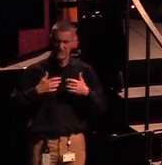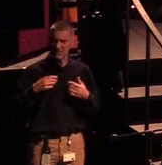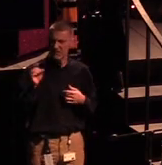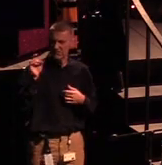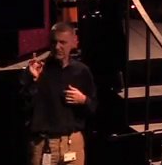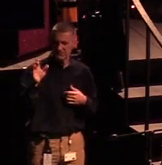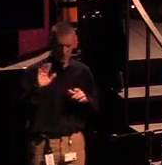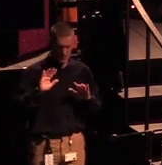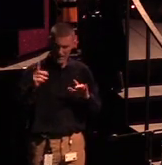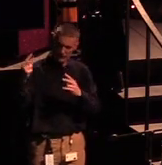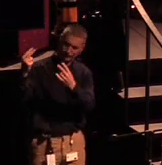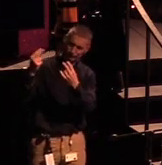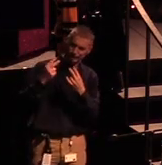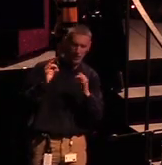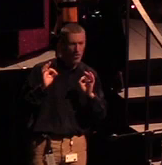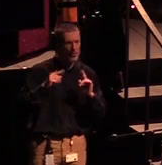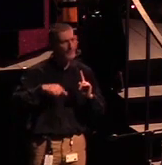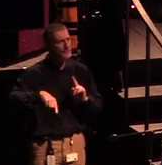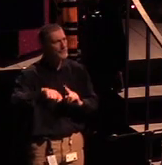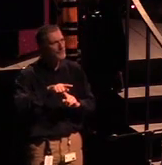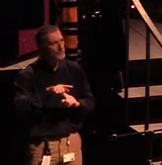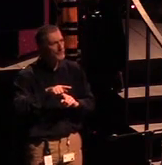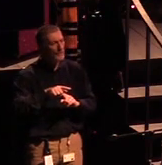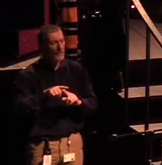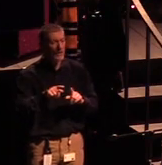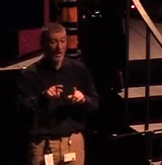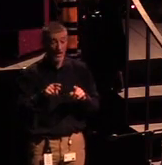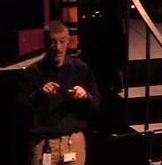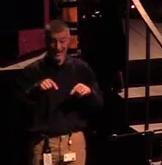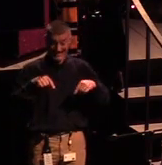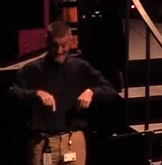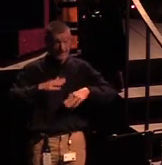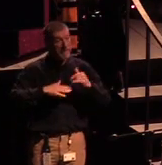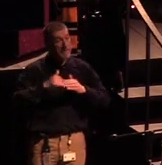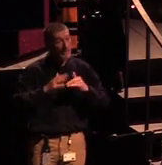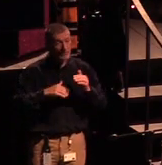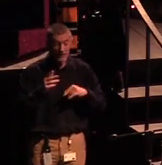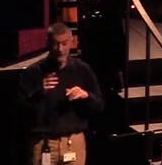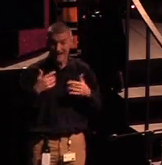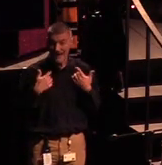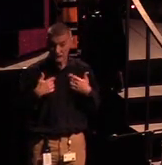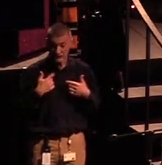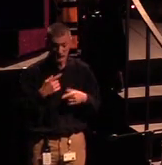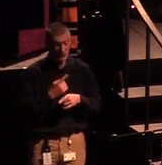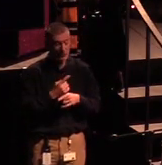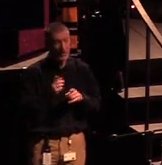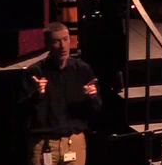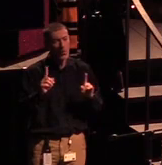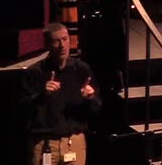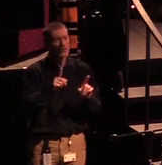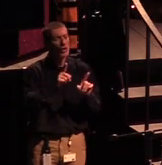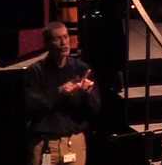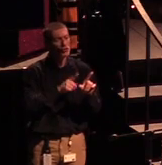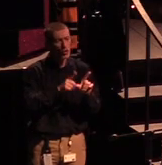day the conditions outside this building can be summed up in a court that I found in The Guardian recently from a Yorkshire headteacher